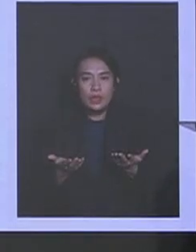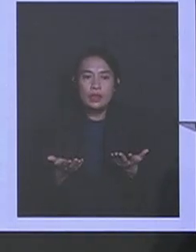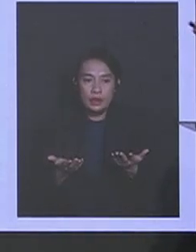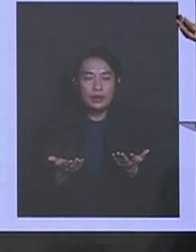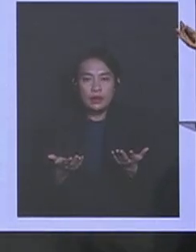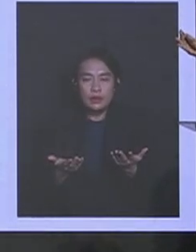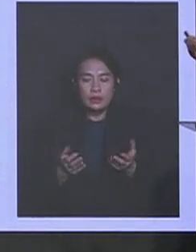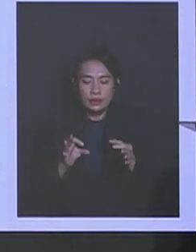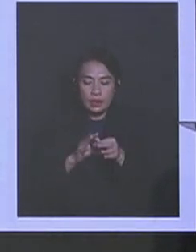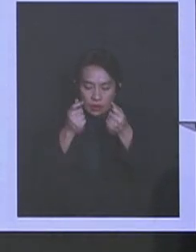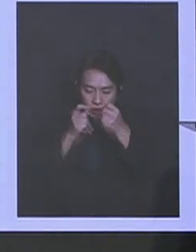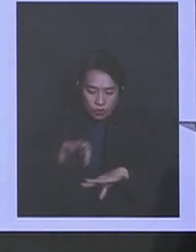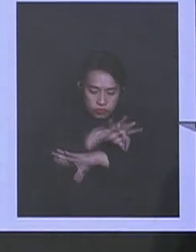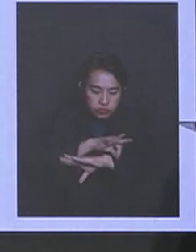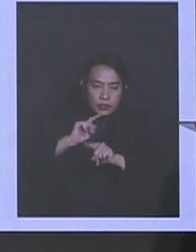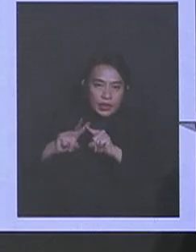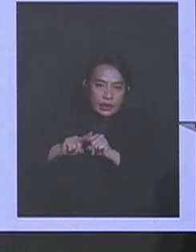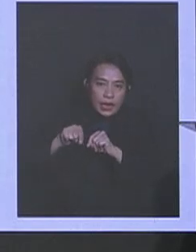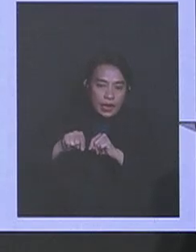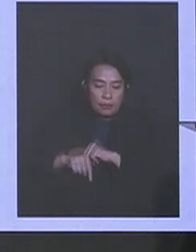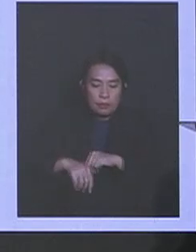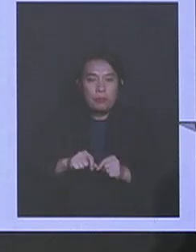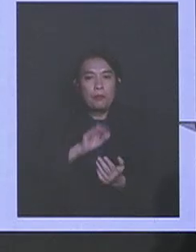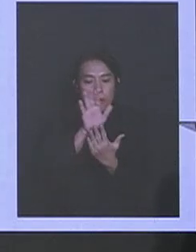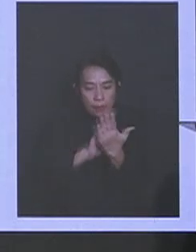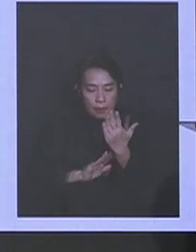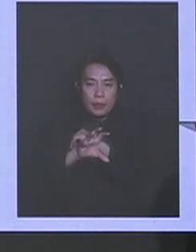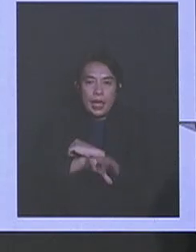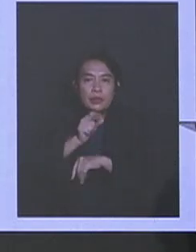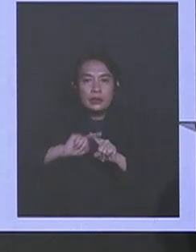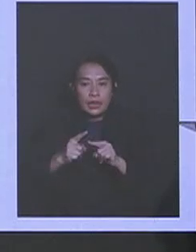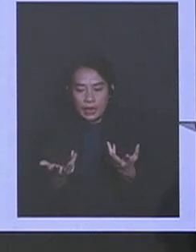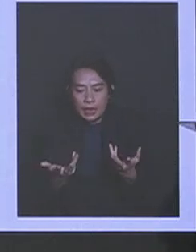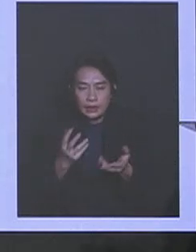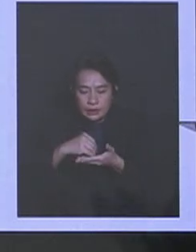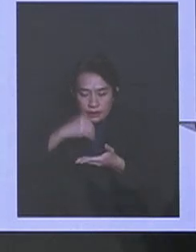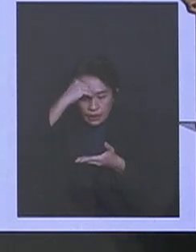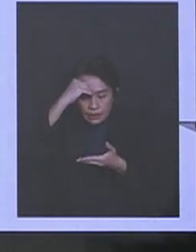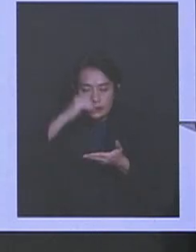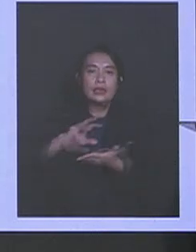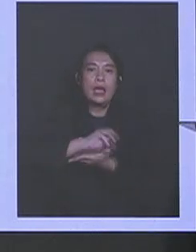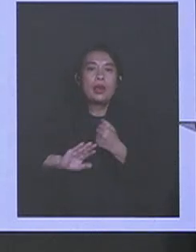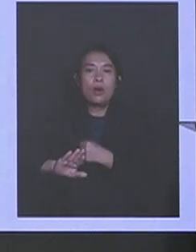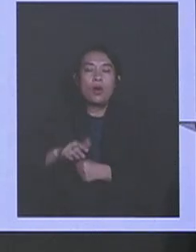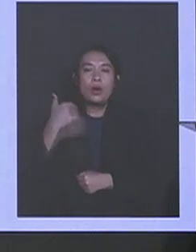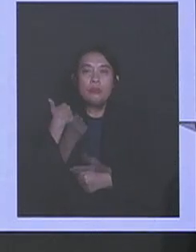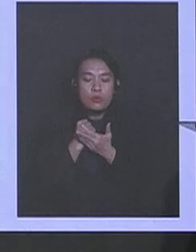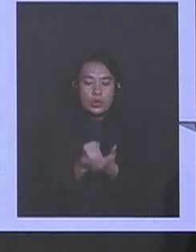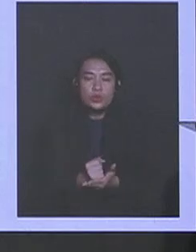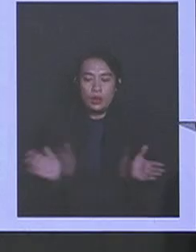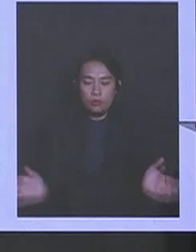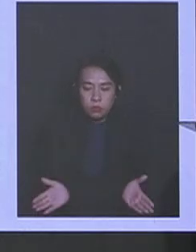have that you're all learning in school to help progress these projects. And it was also the year,